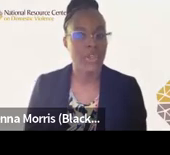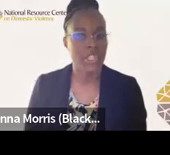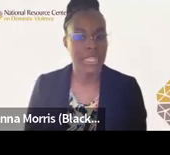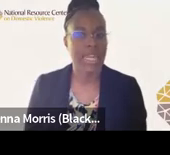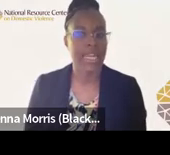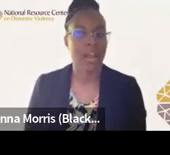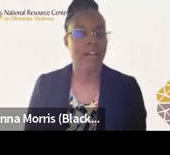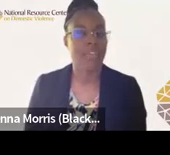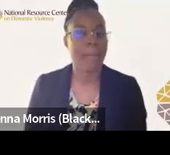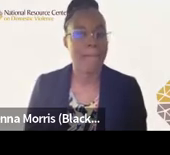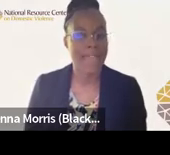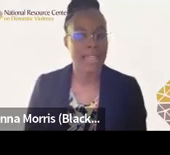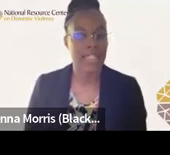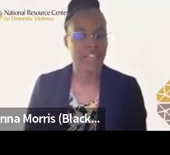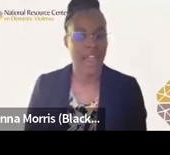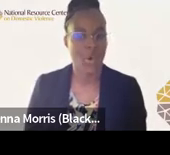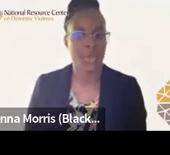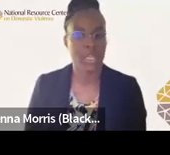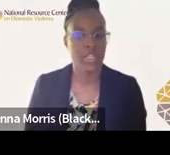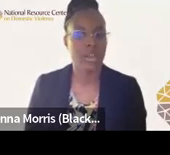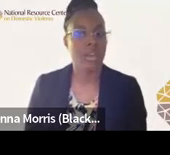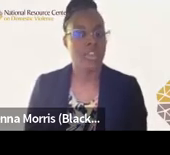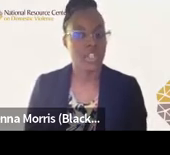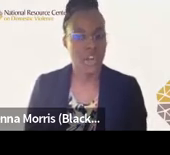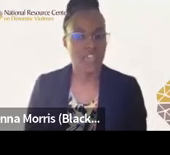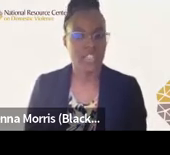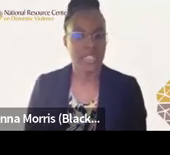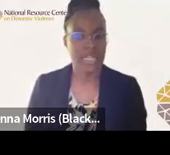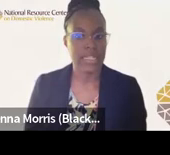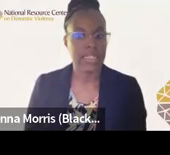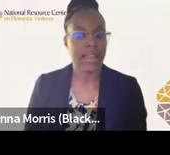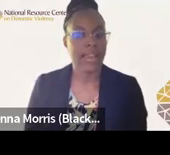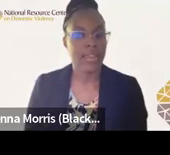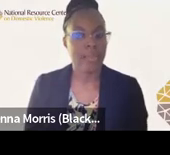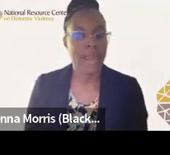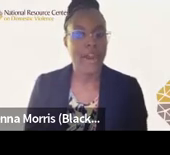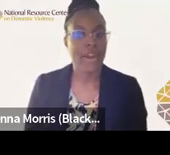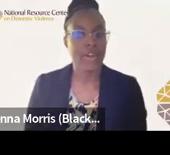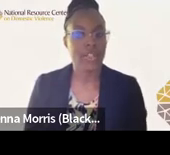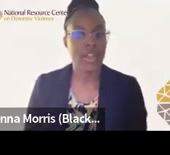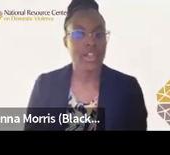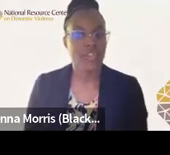and understanding of the methods of outreach, the service needs, and the